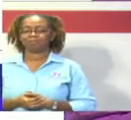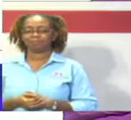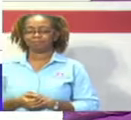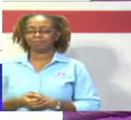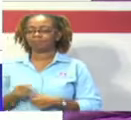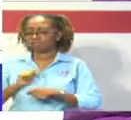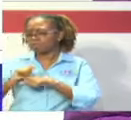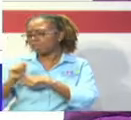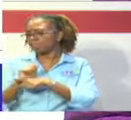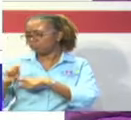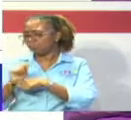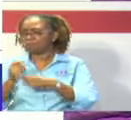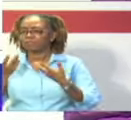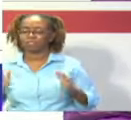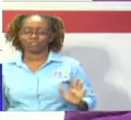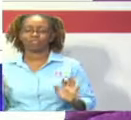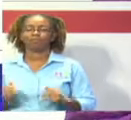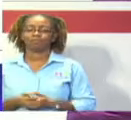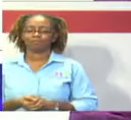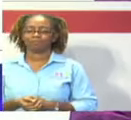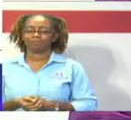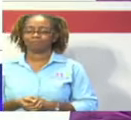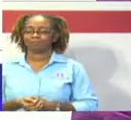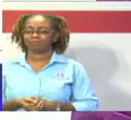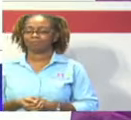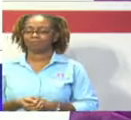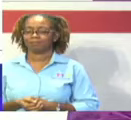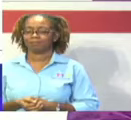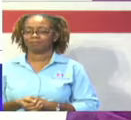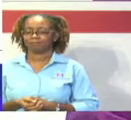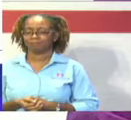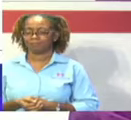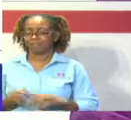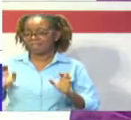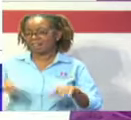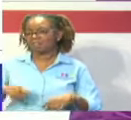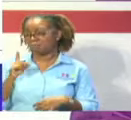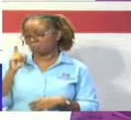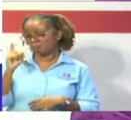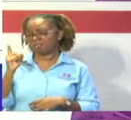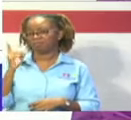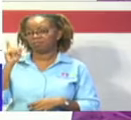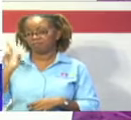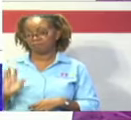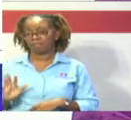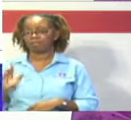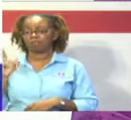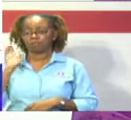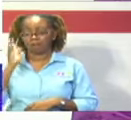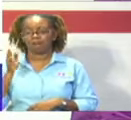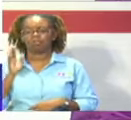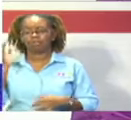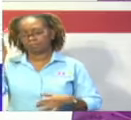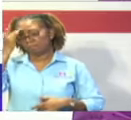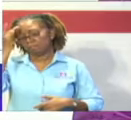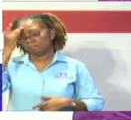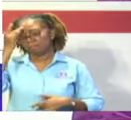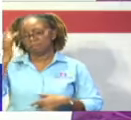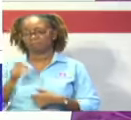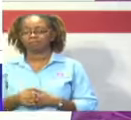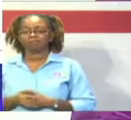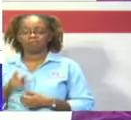of them will end up with severe disease, one in 50 will die. Vaccines allow your immune system to get a glimpse of the enemy and prepare